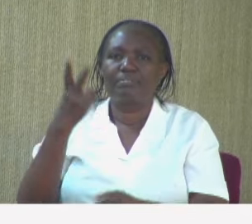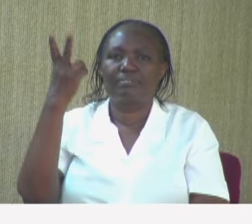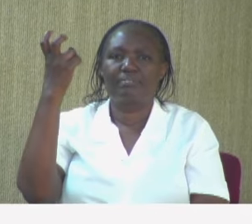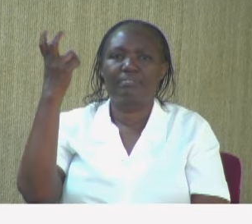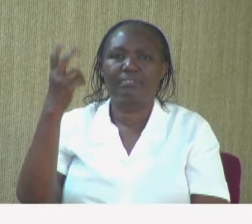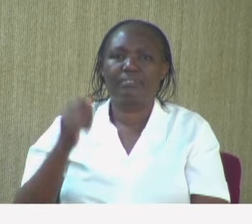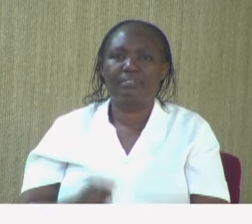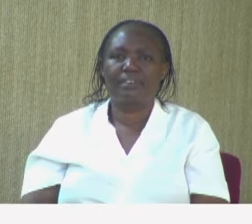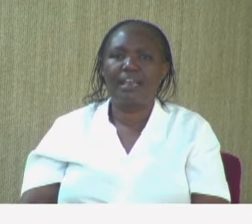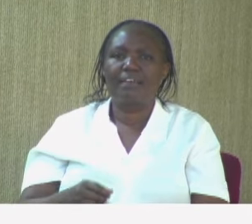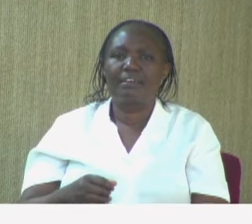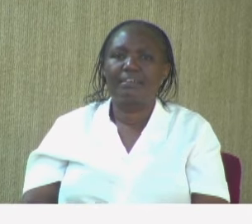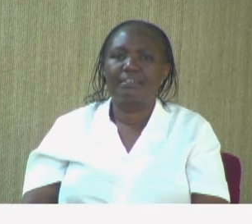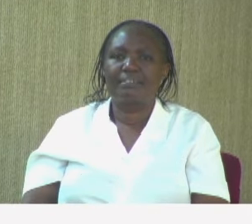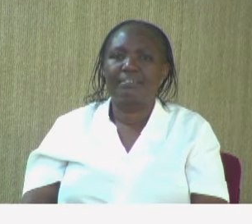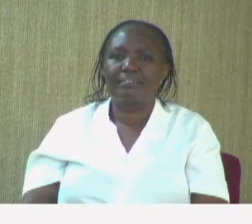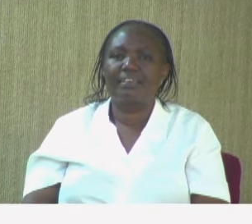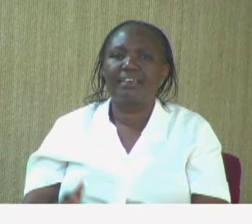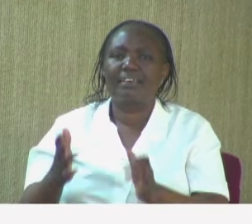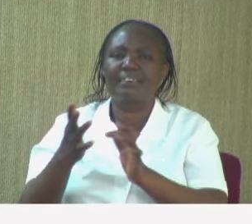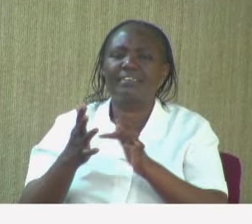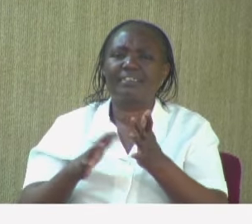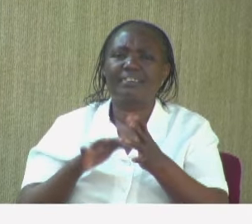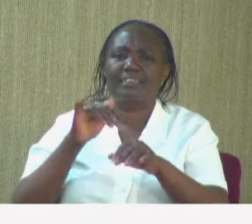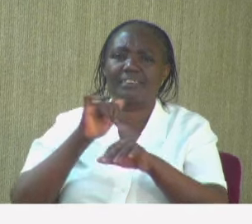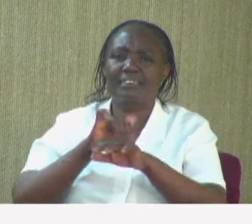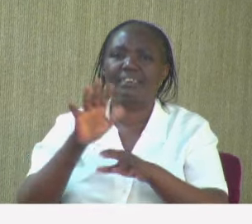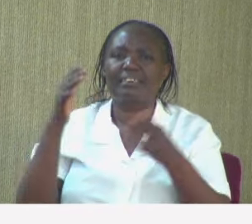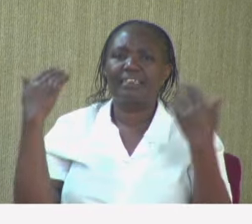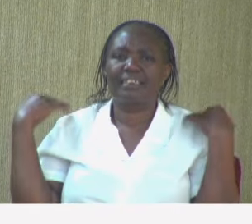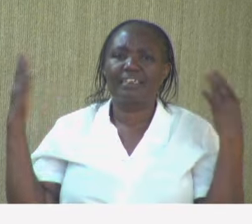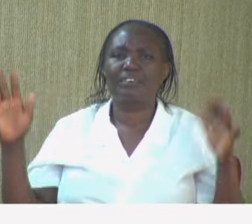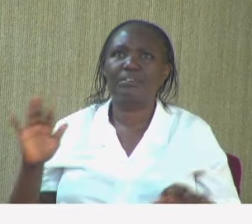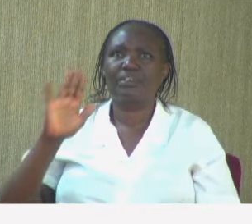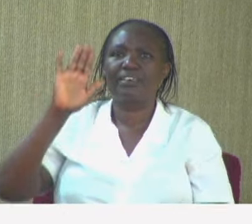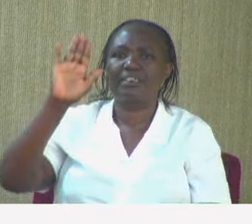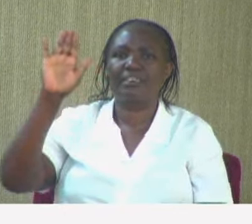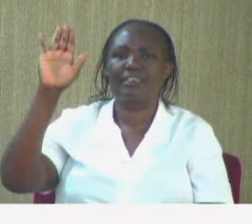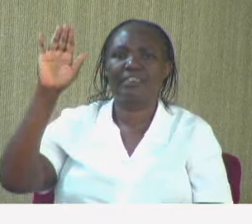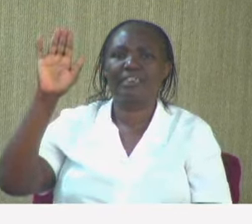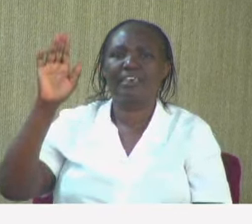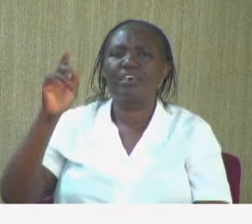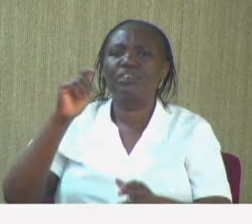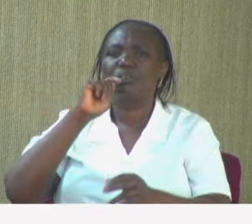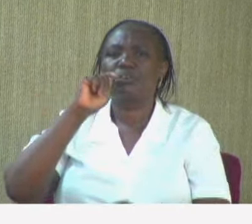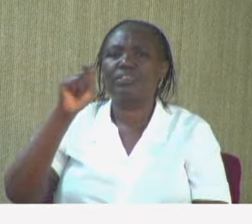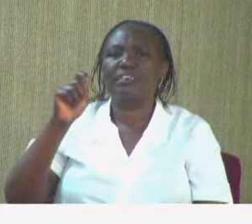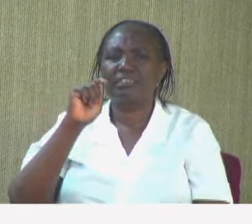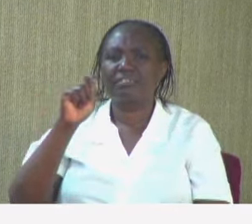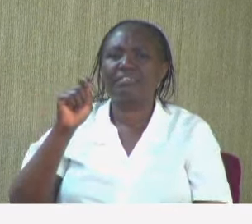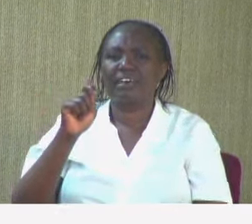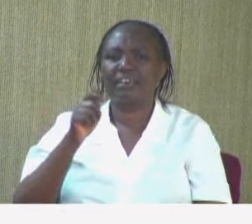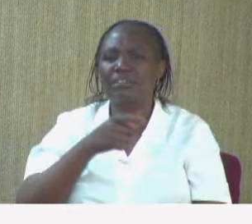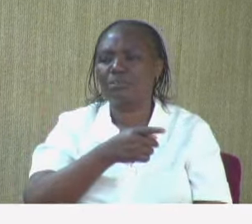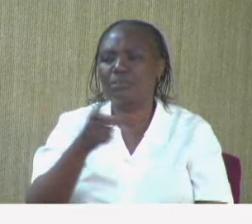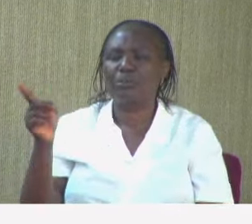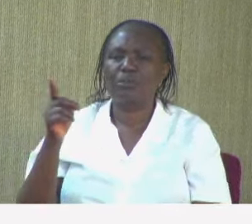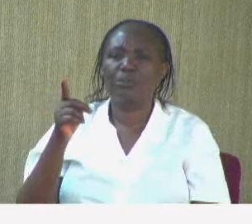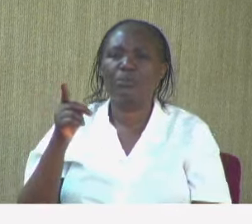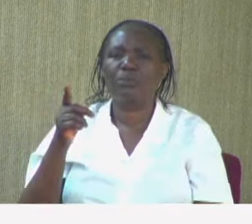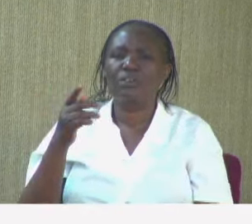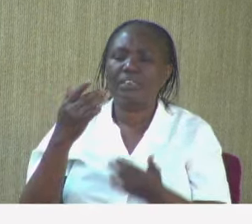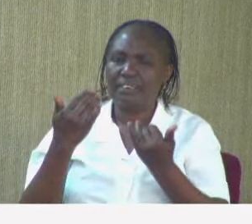"I, Jesus, have sent my angel to testify unto you these things,"